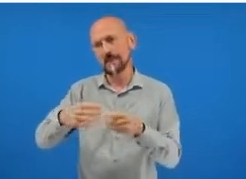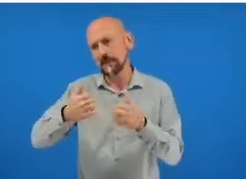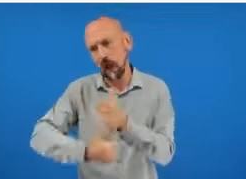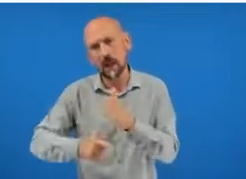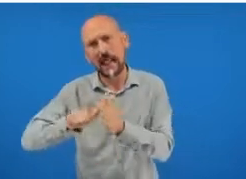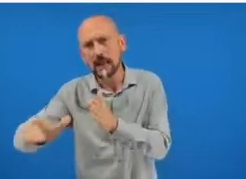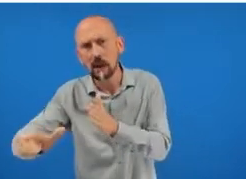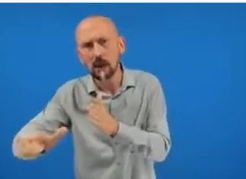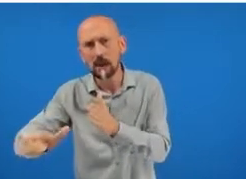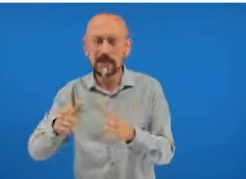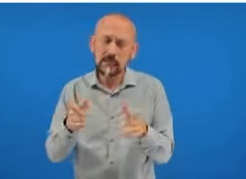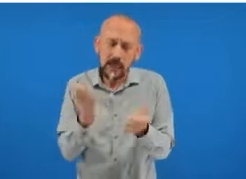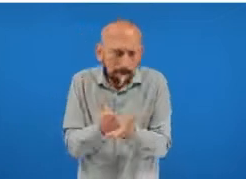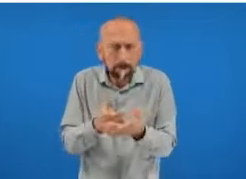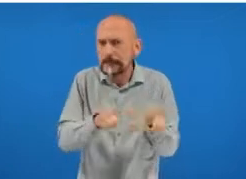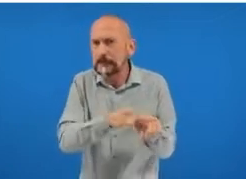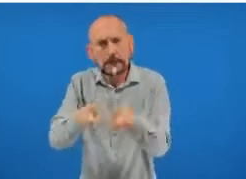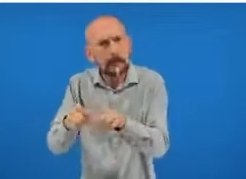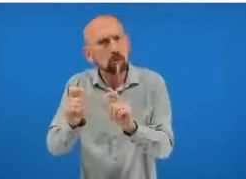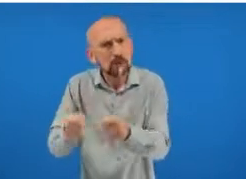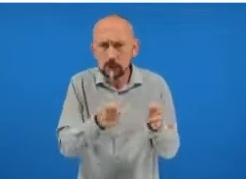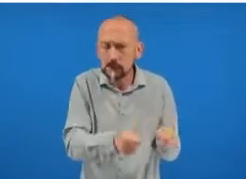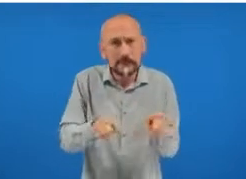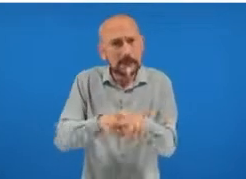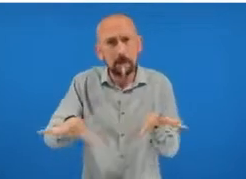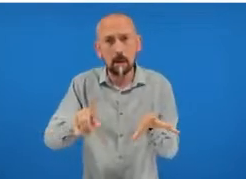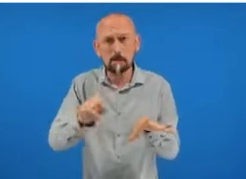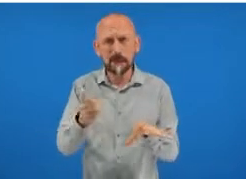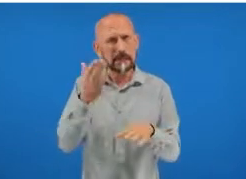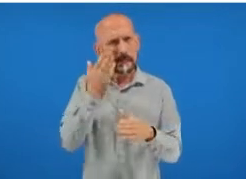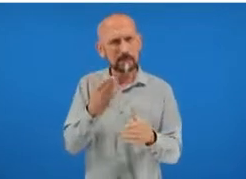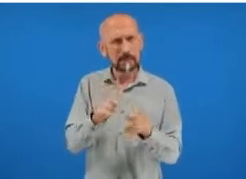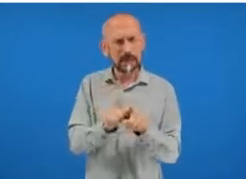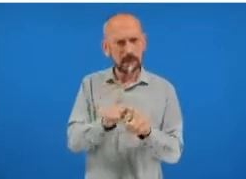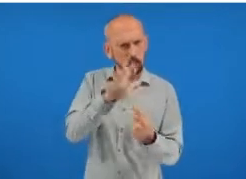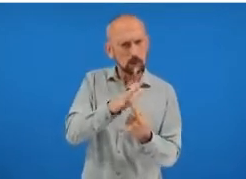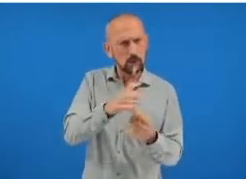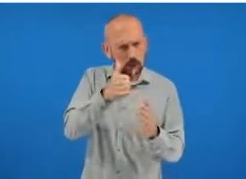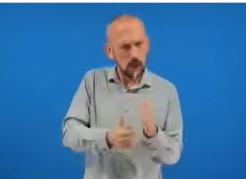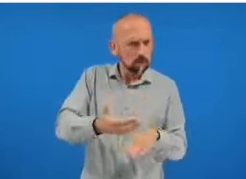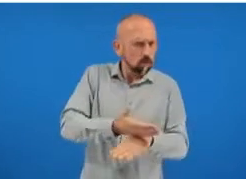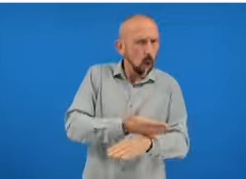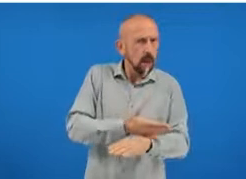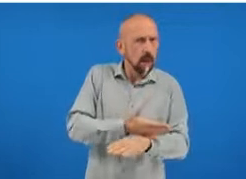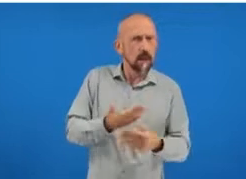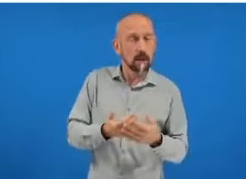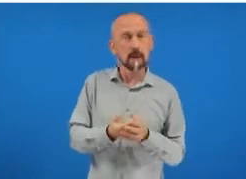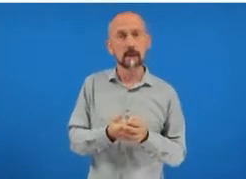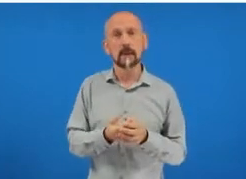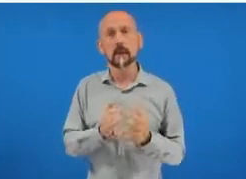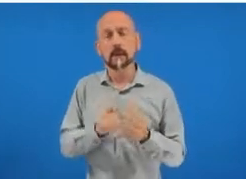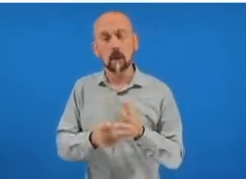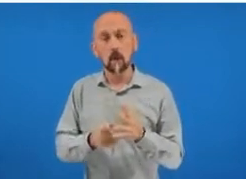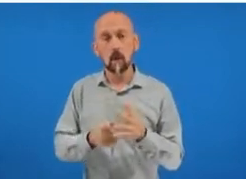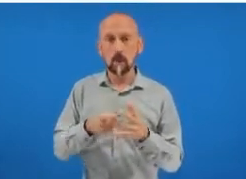seems to be a window of opportunity to get going on psychological therapies. And as a consequence, all services have reduced their waiting